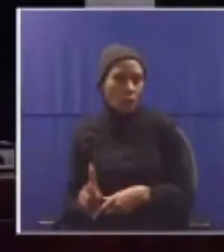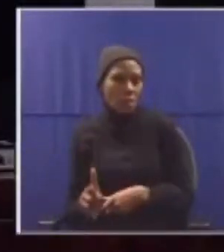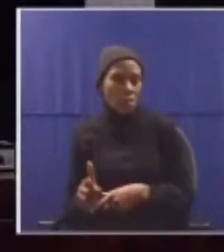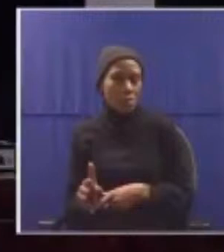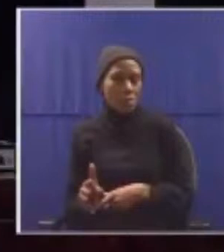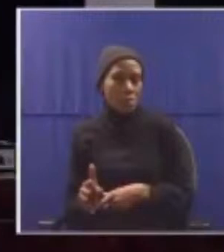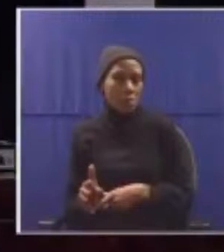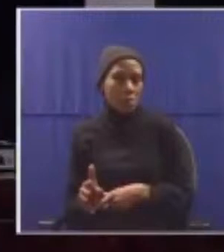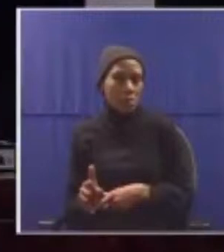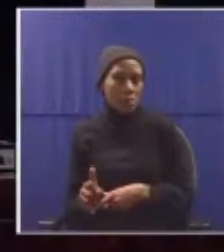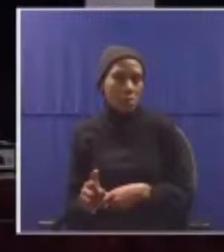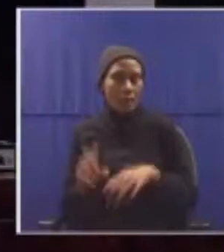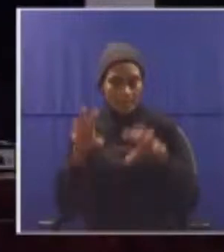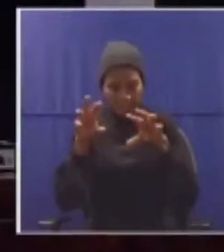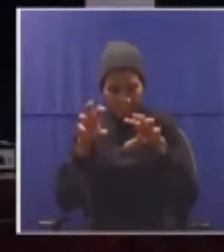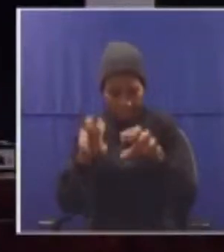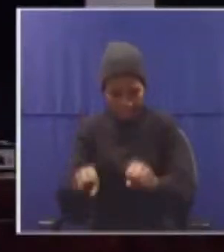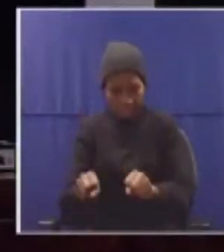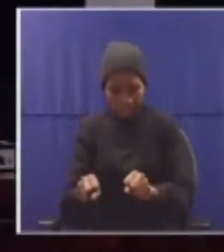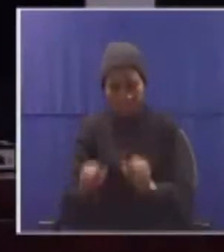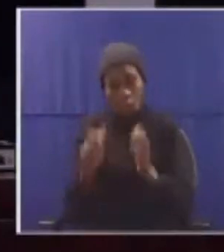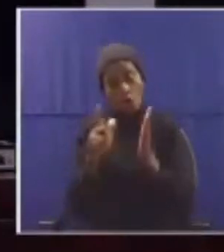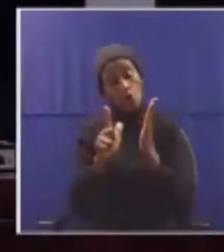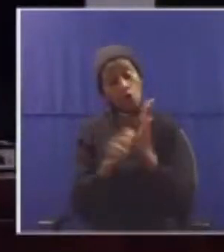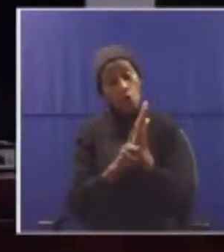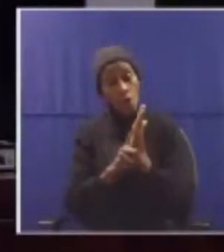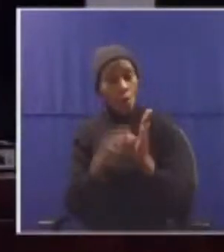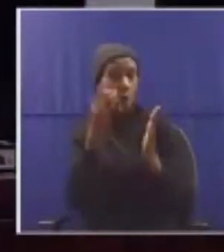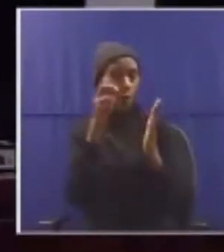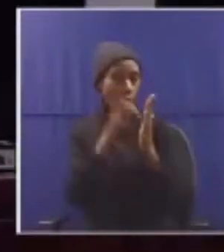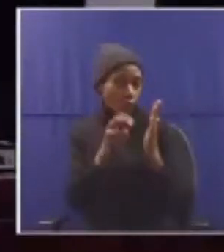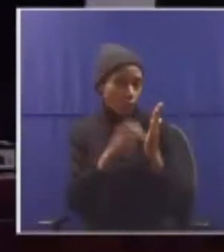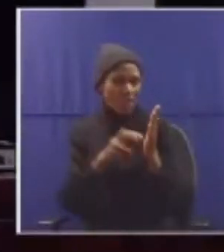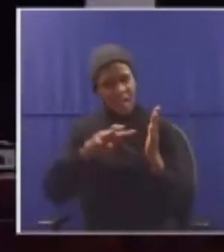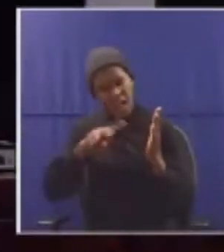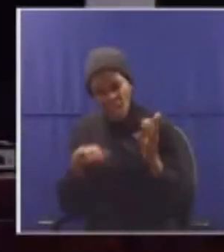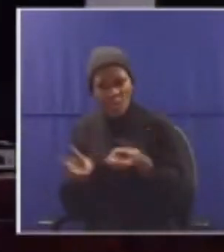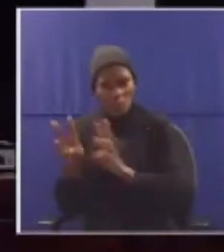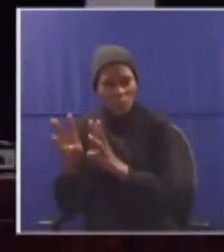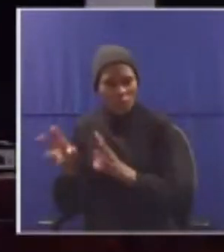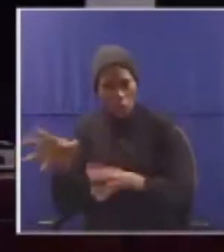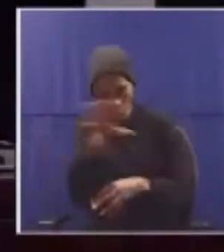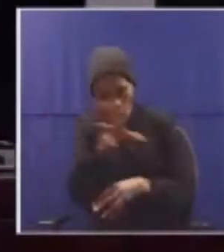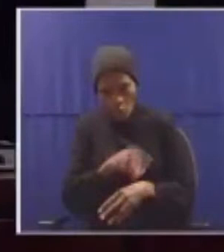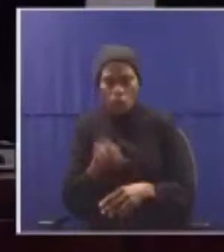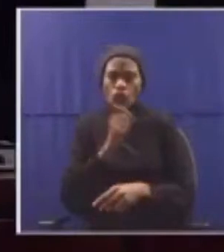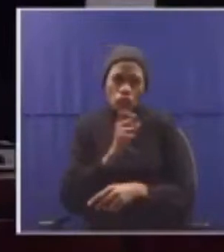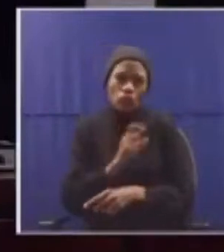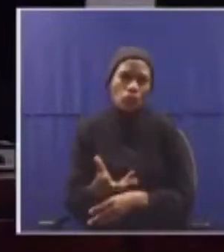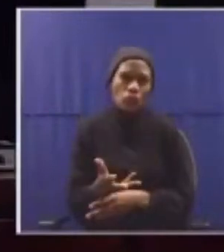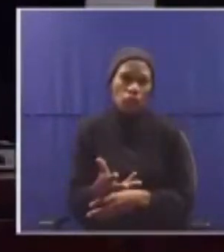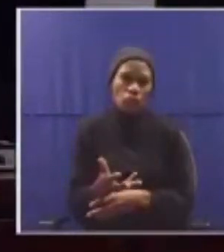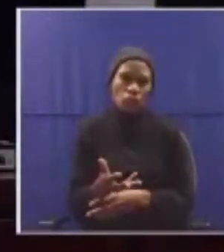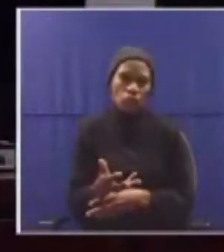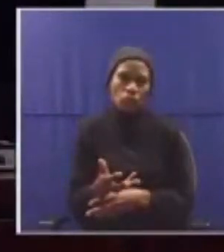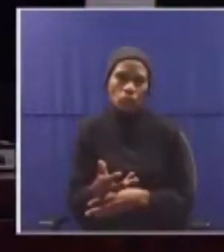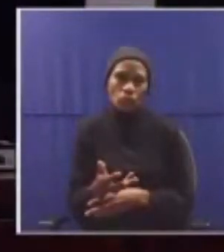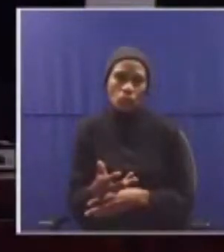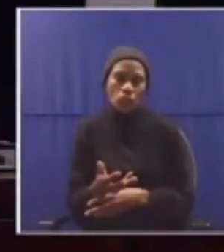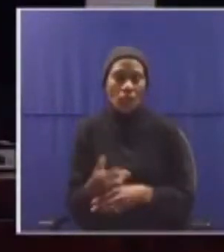others, to take reasonable legislative and other measures within its